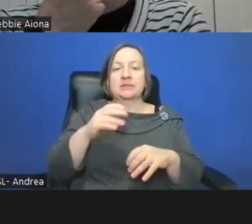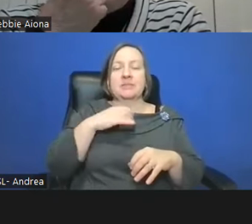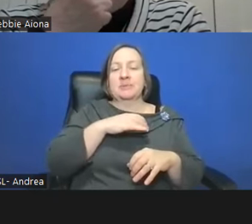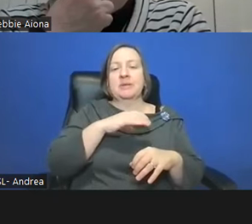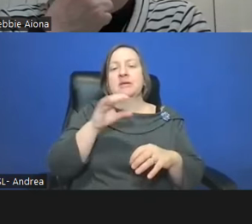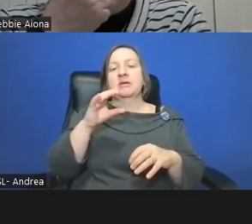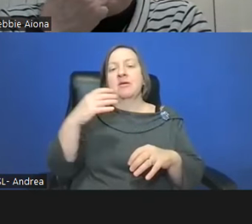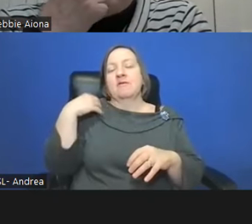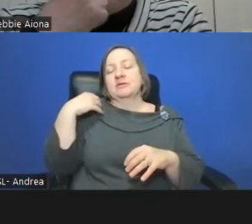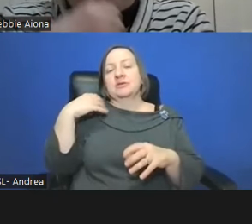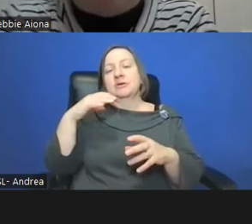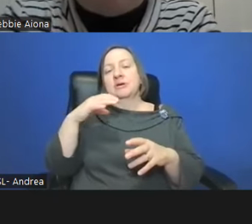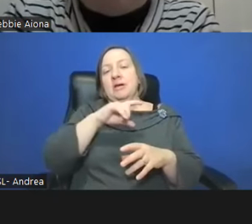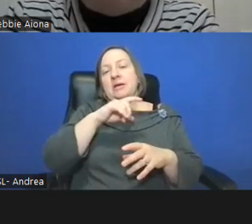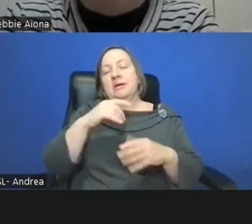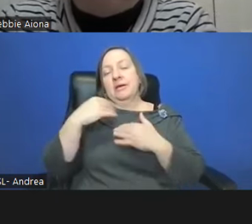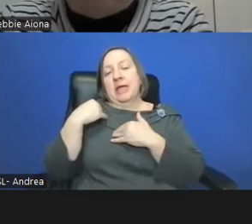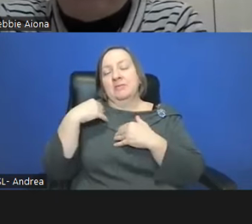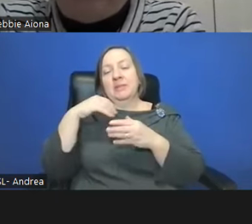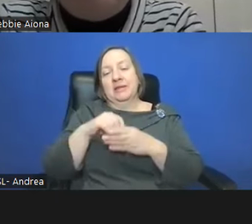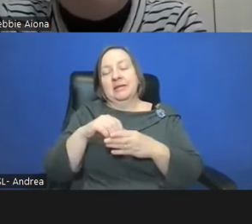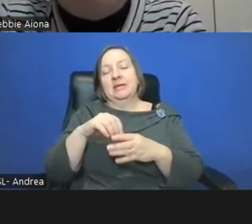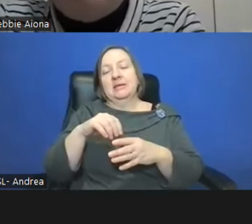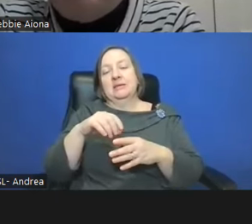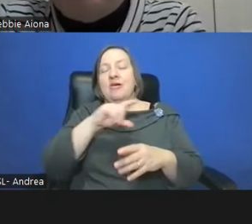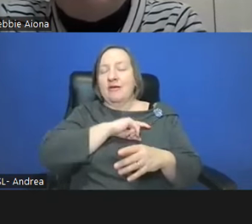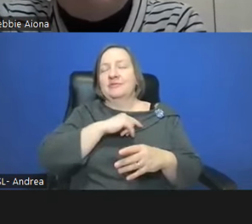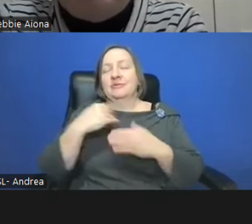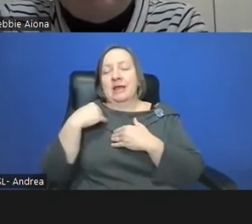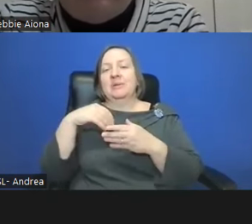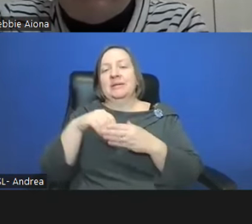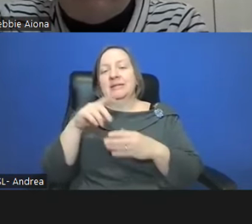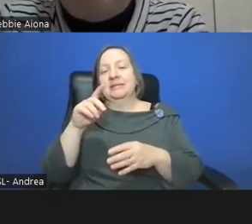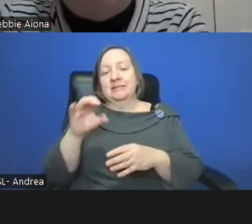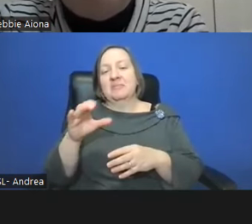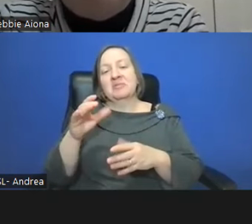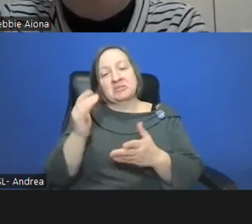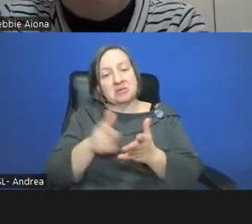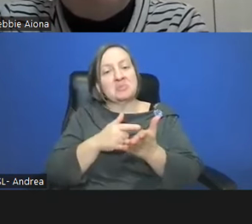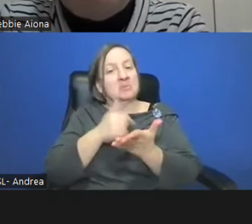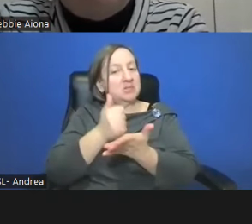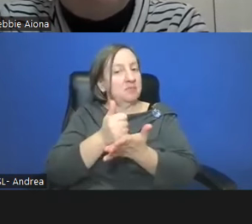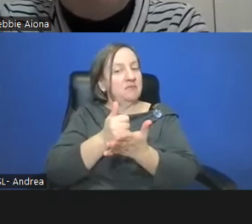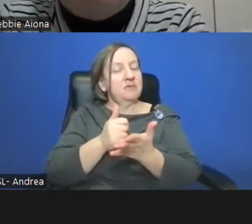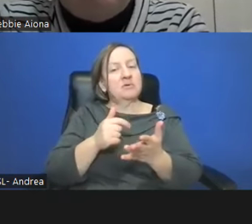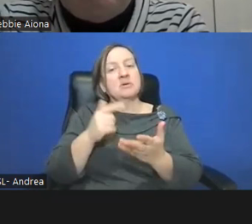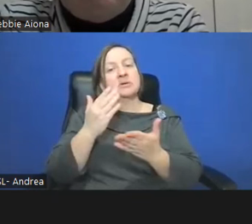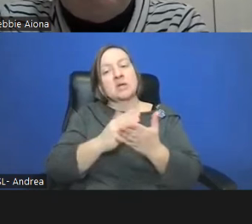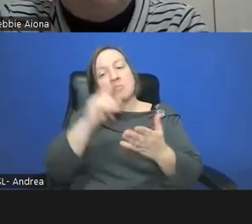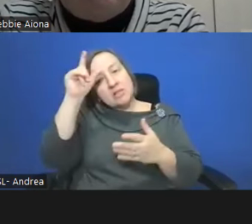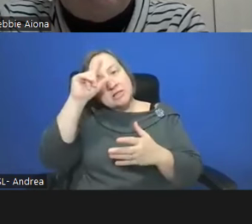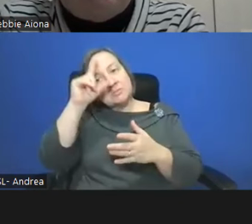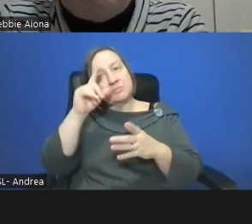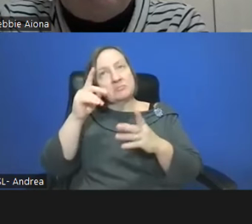Accountability once in December, and certainly in that context it was helpful. There were some logistical things to figure out, certainly,